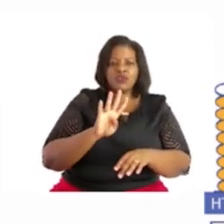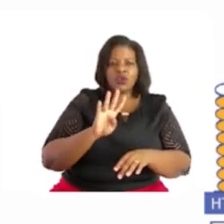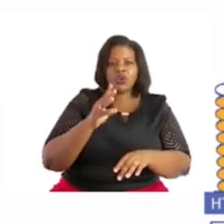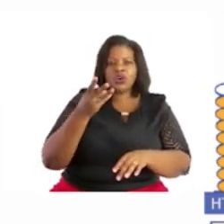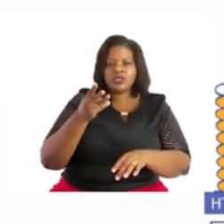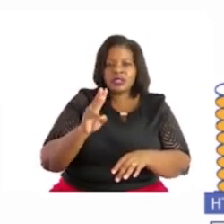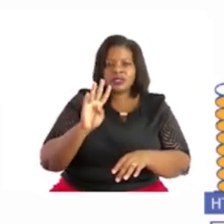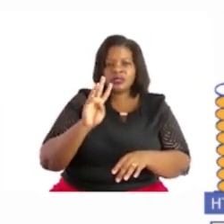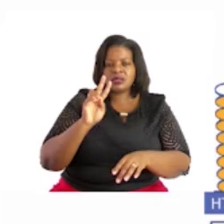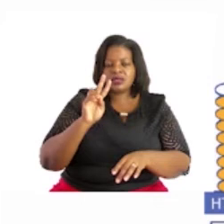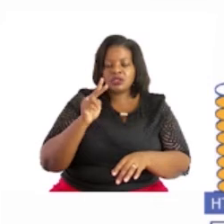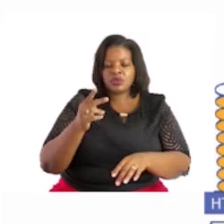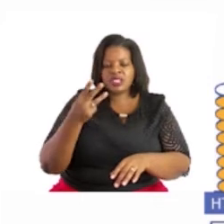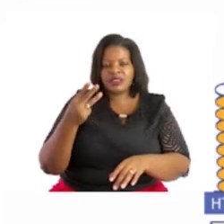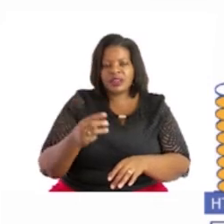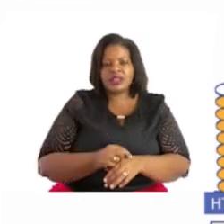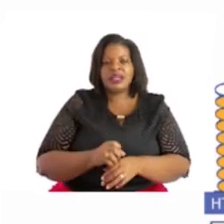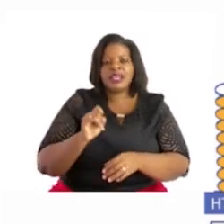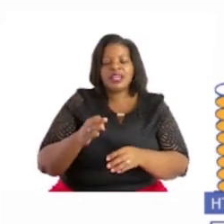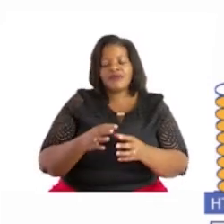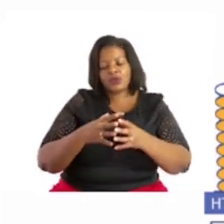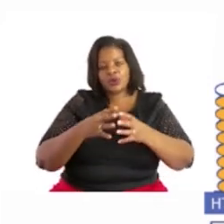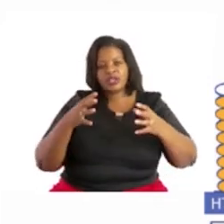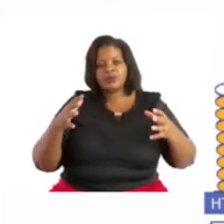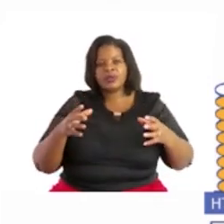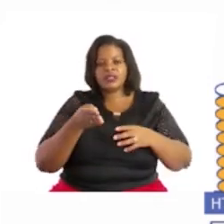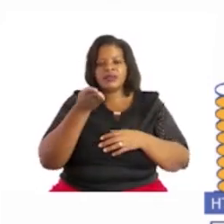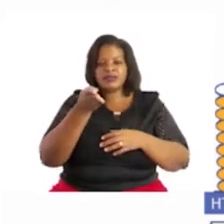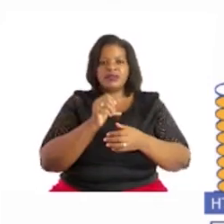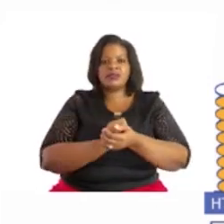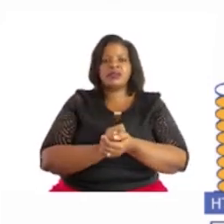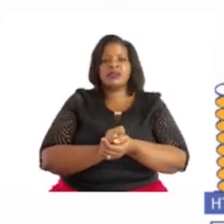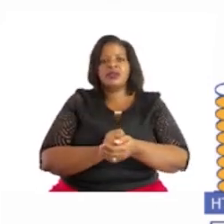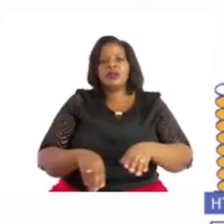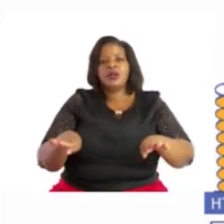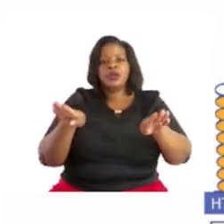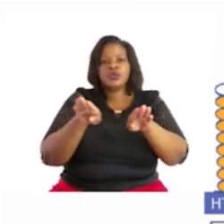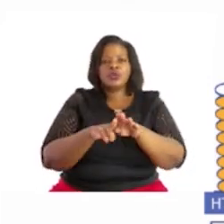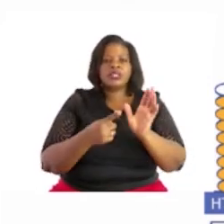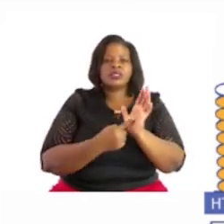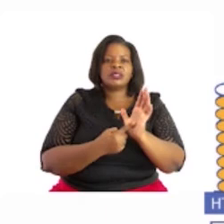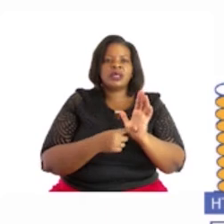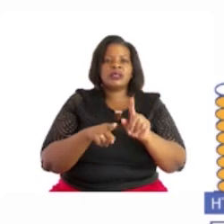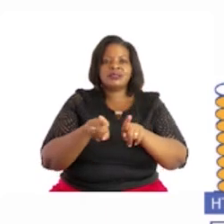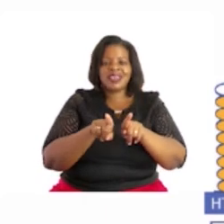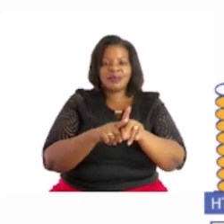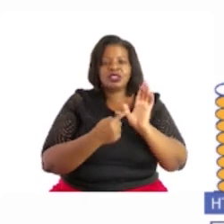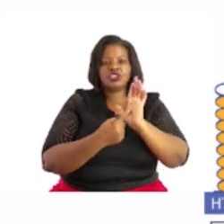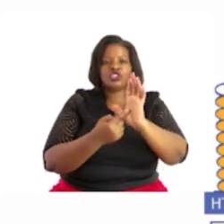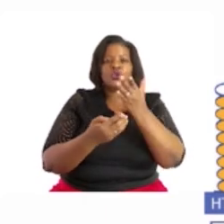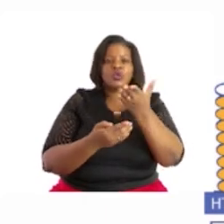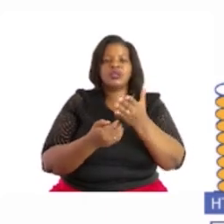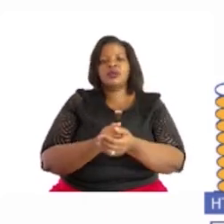34,623. If you have to expand that, you can do it exactly how it's shown on